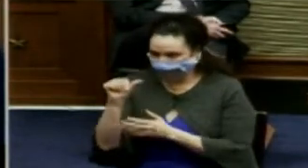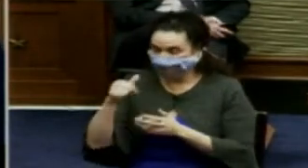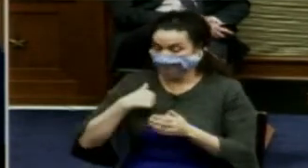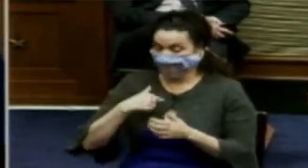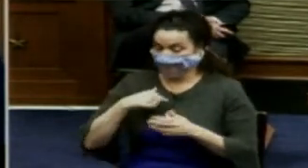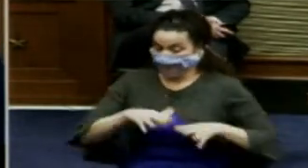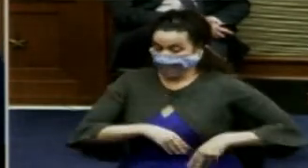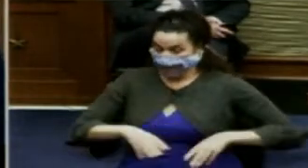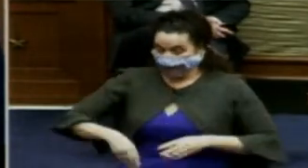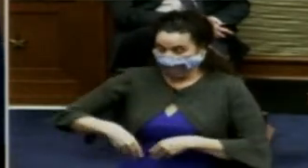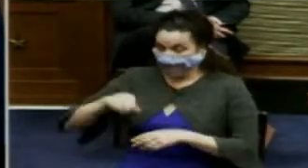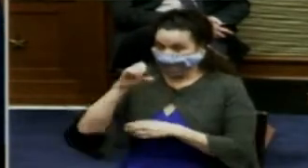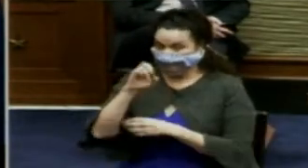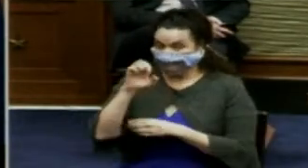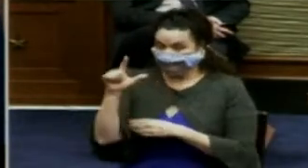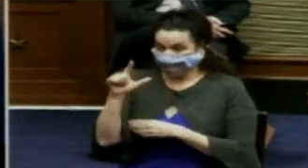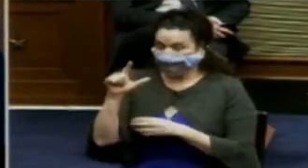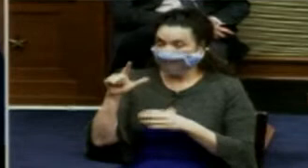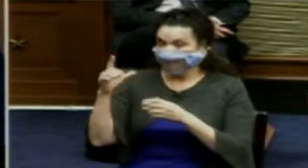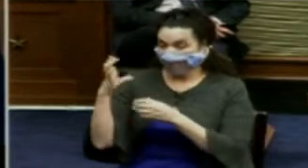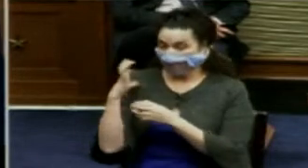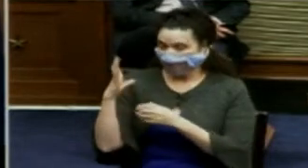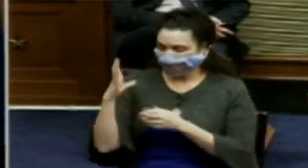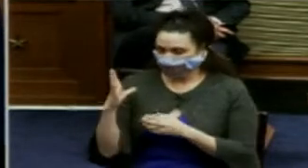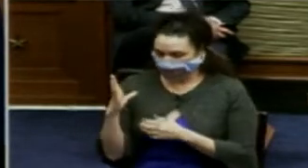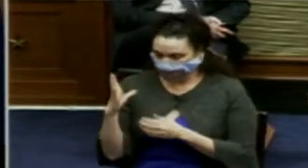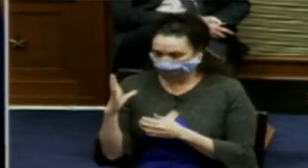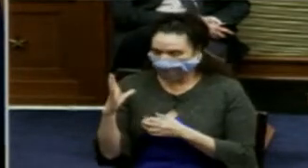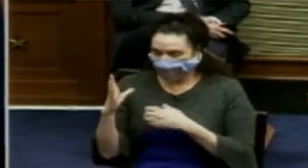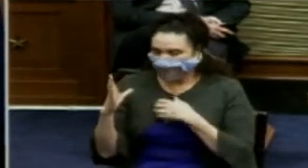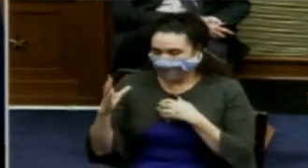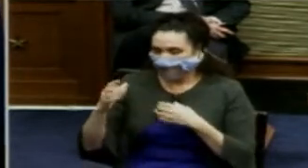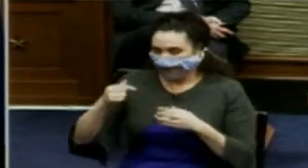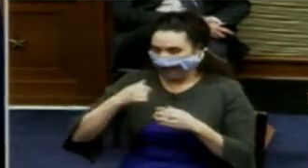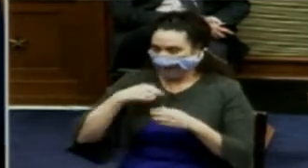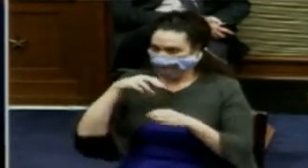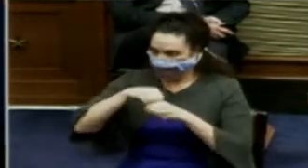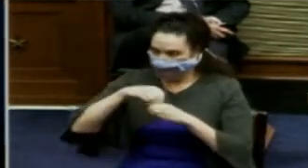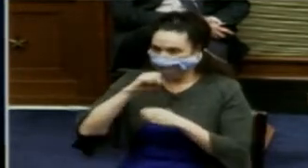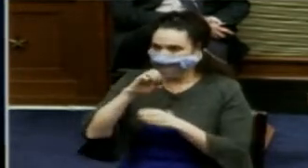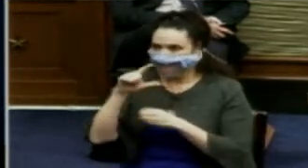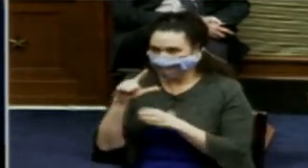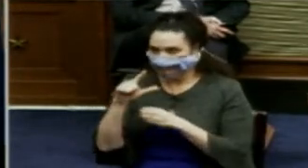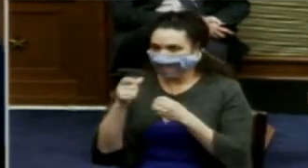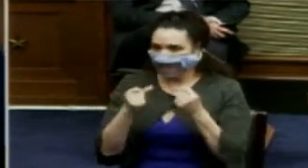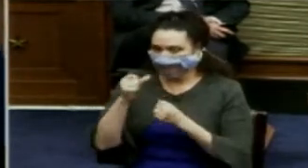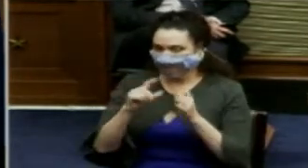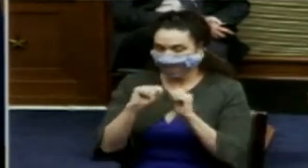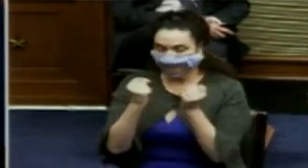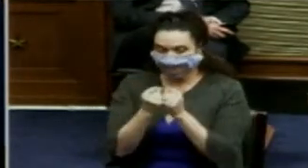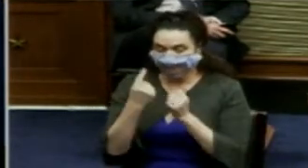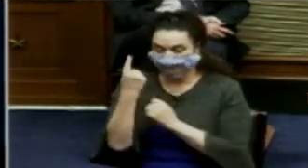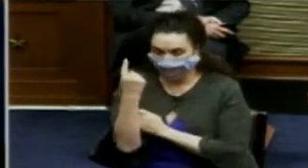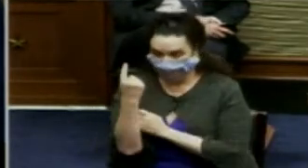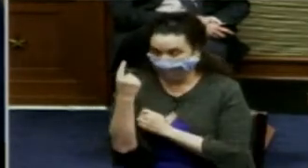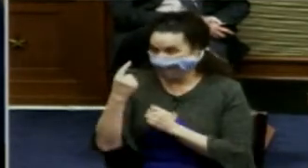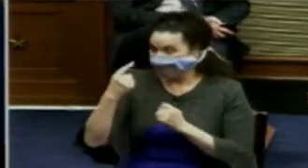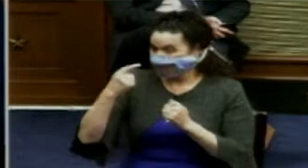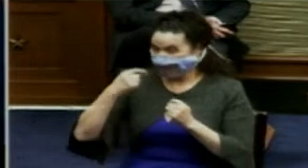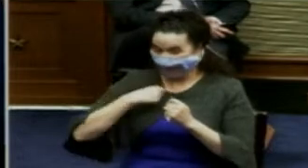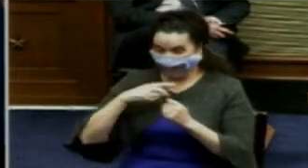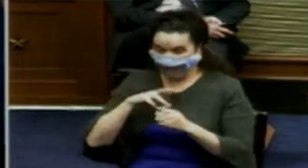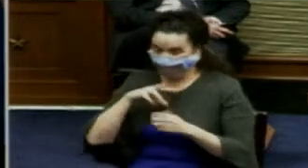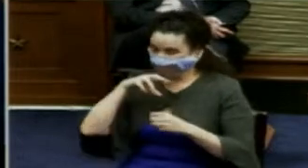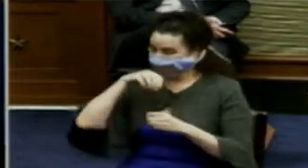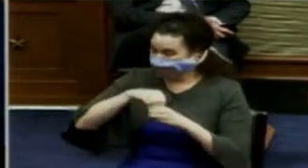officer, I focused first on underwater demolitions with SEAL Delivery Vehicle Team 1, locking out of nuclear submarines with mini-subs.